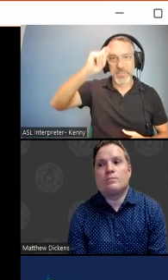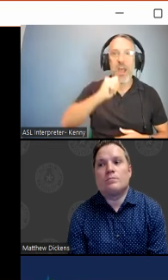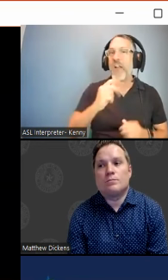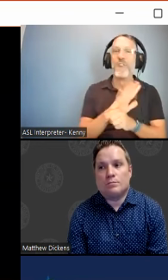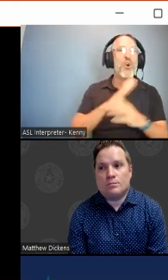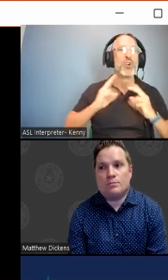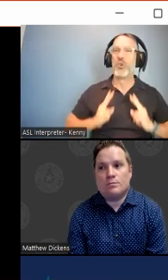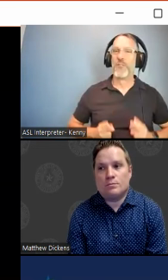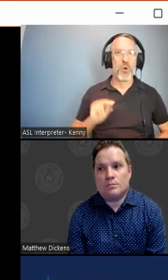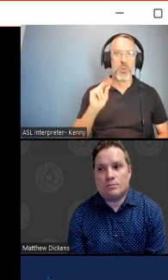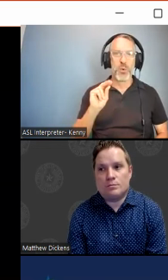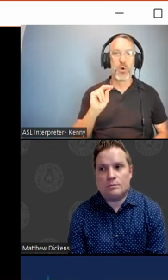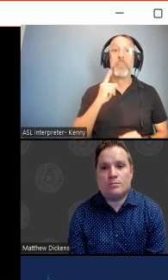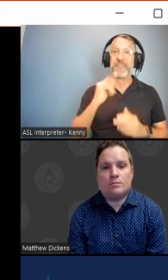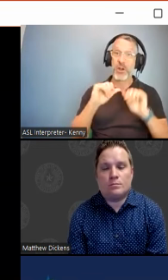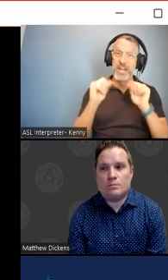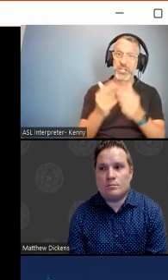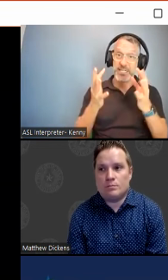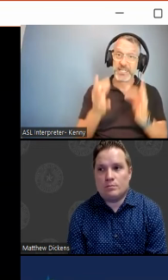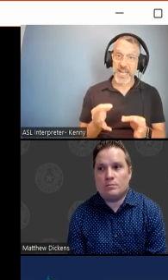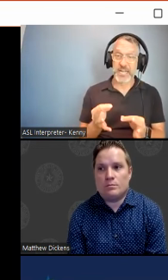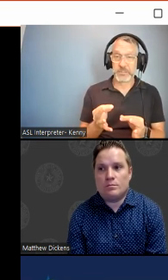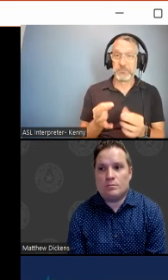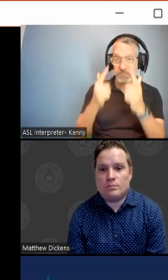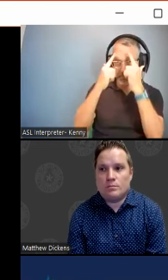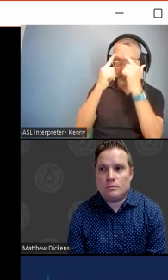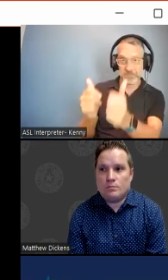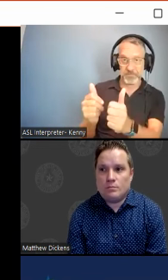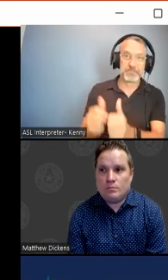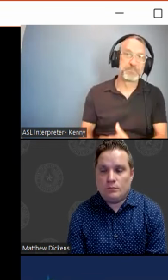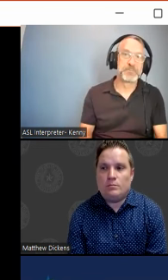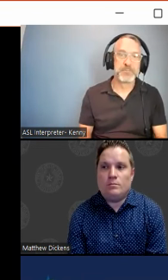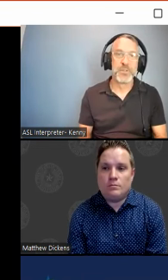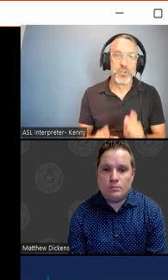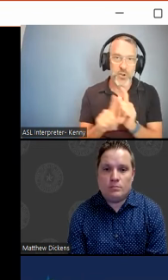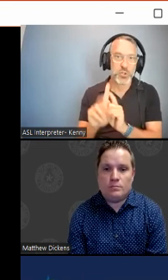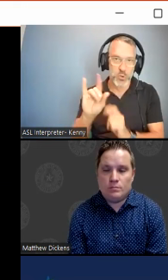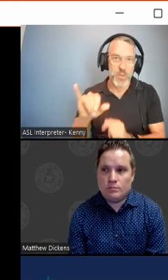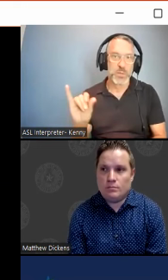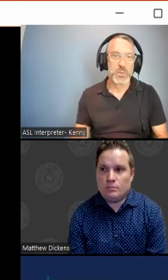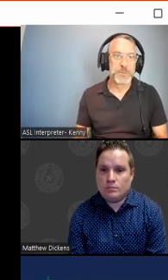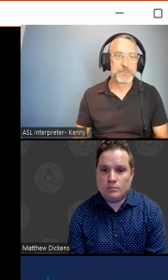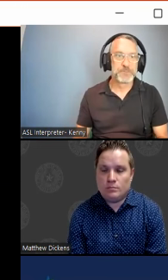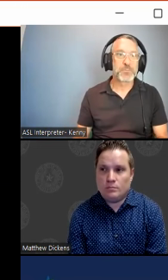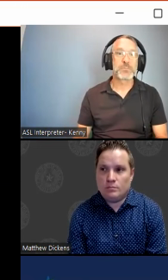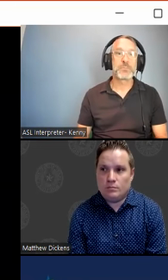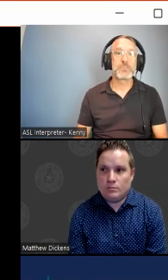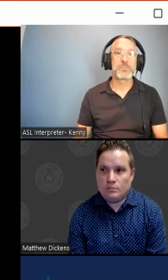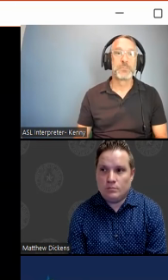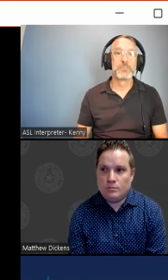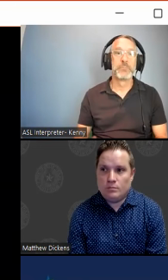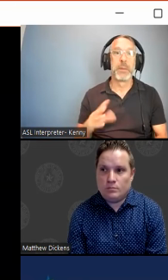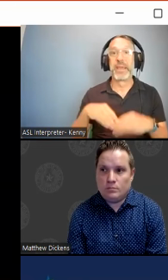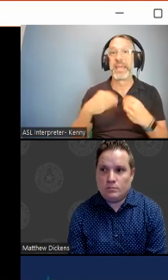uniform, but if your agency decides to do so, that may be something that you could also do. You're gonna give